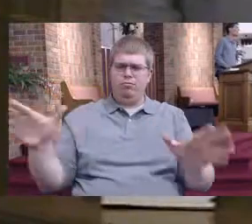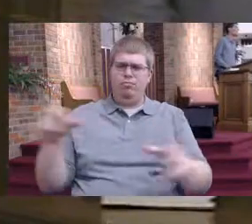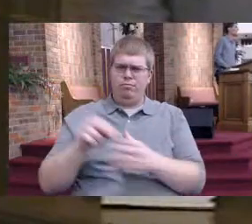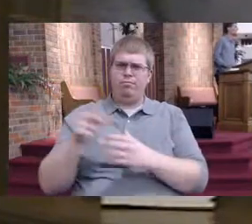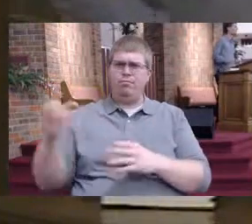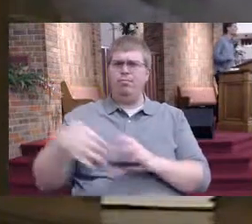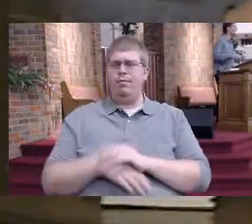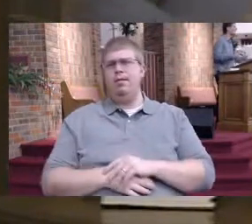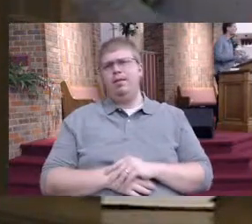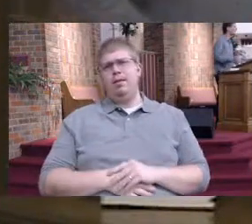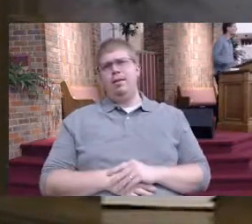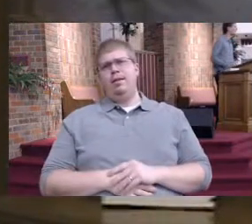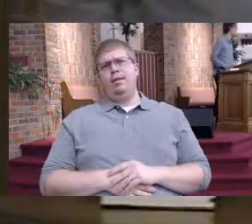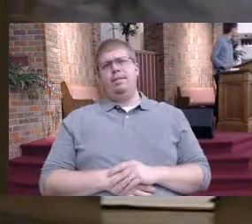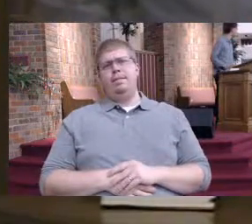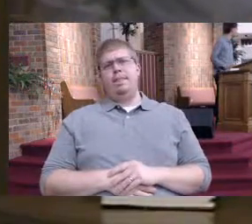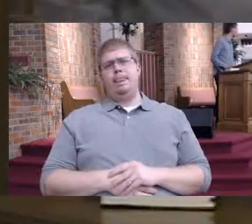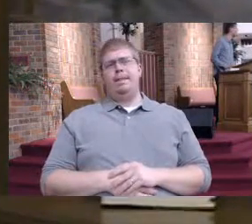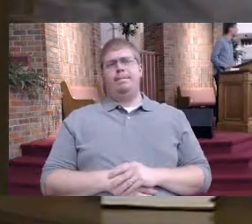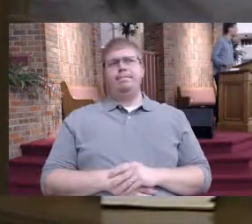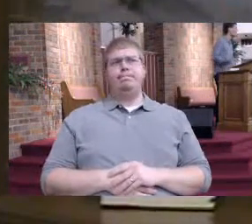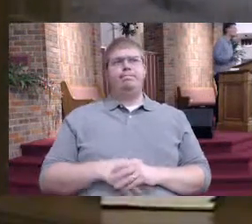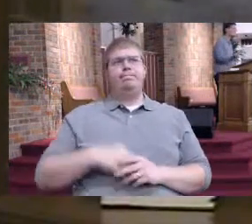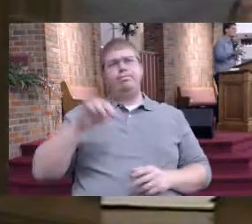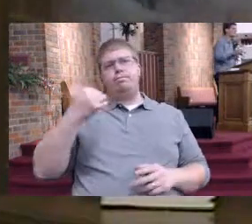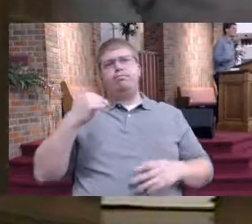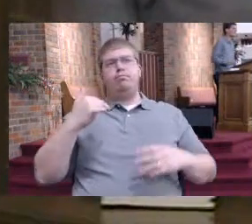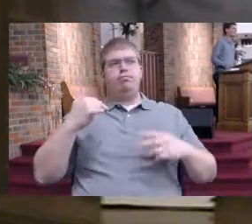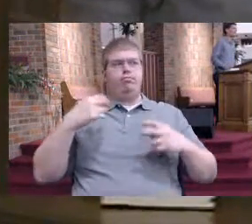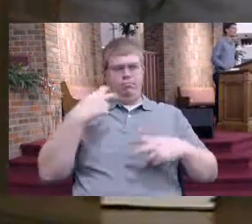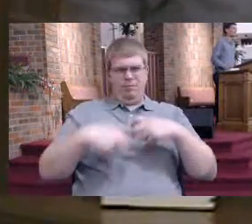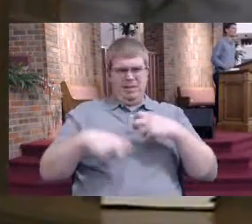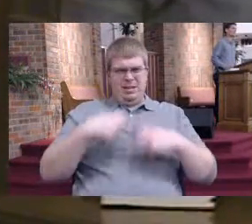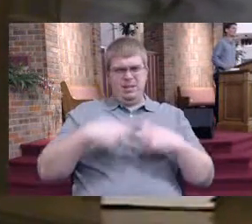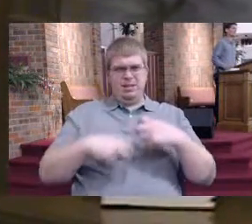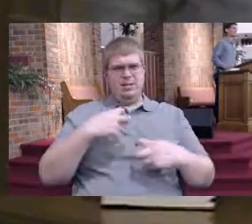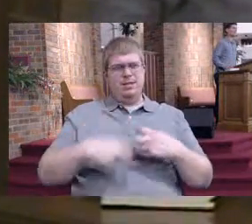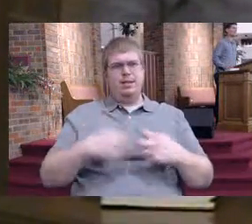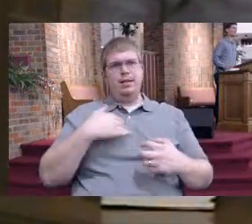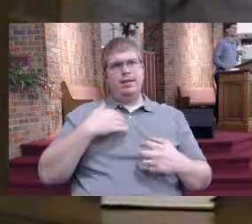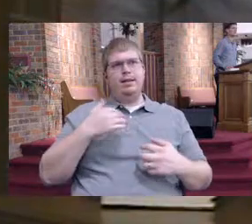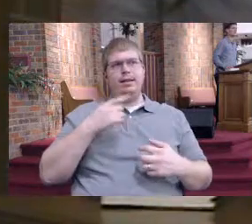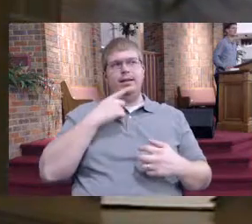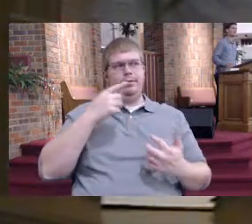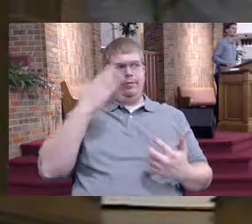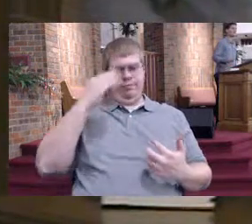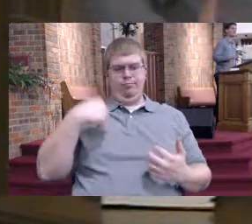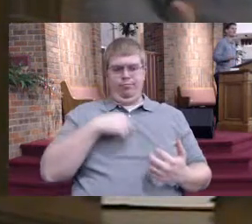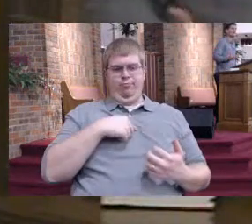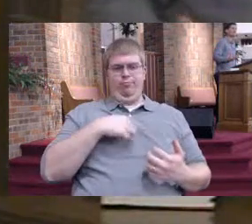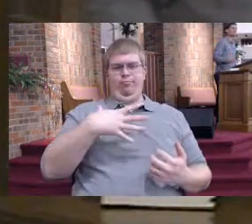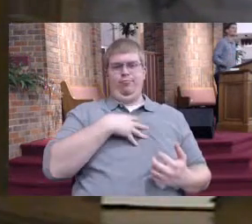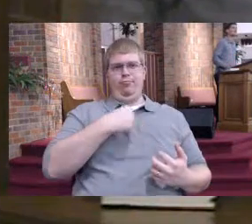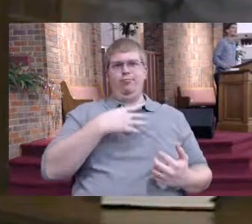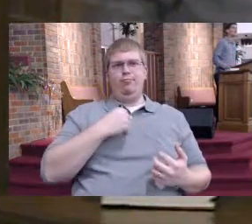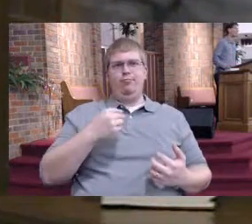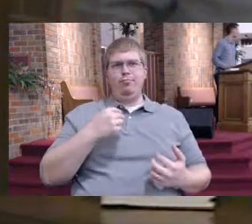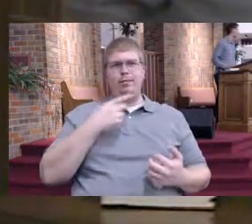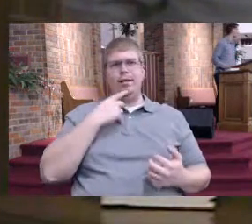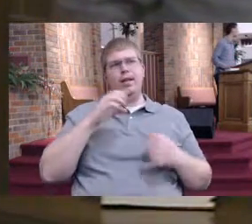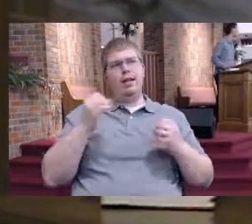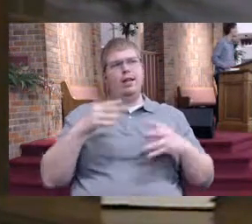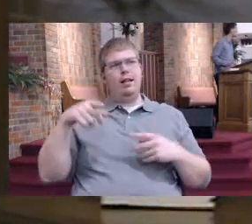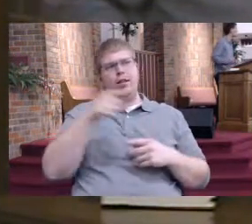Another challenge that we're up against is, I sort of touched on it when I was talking about our whiteness, is just a general sense of